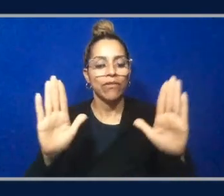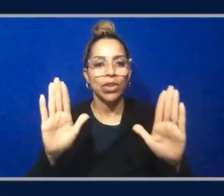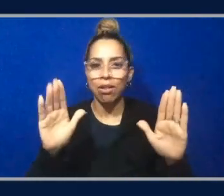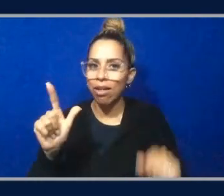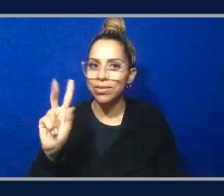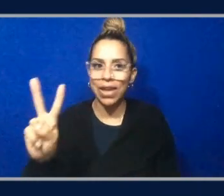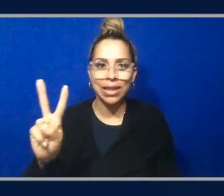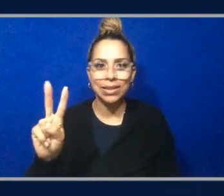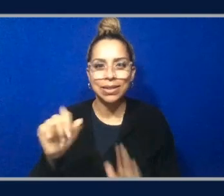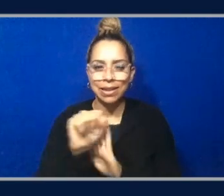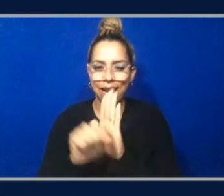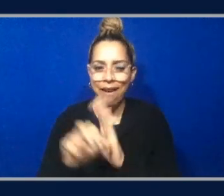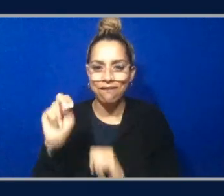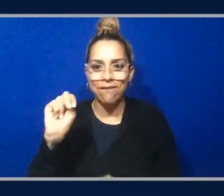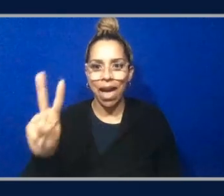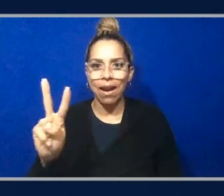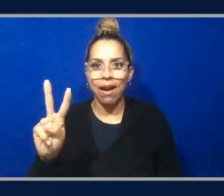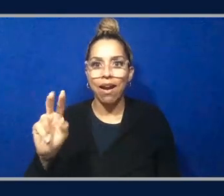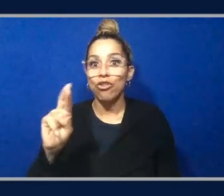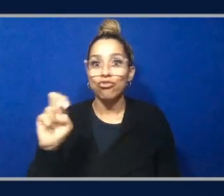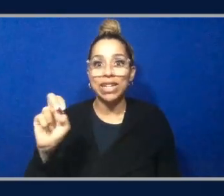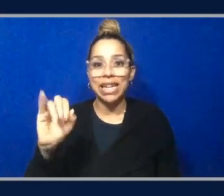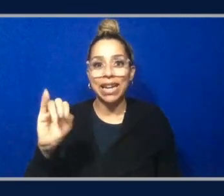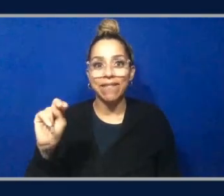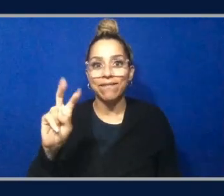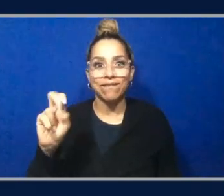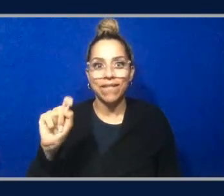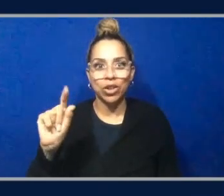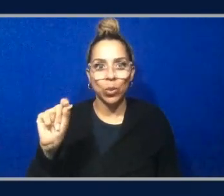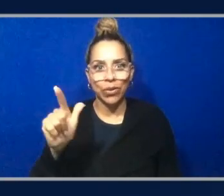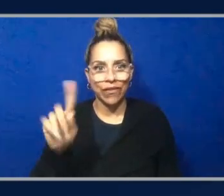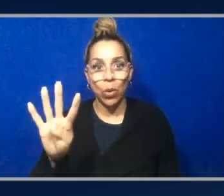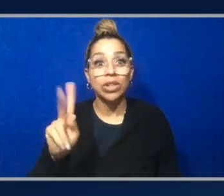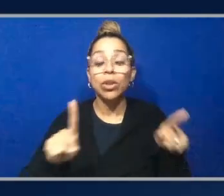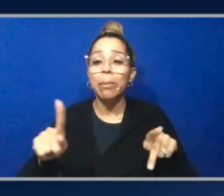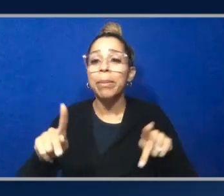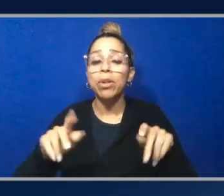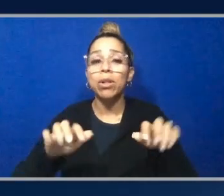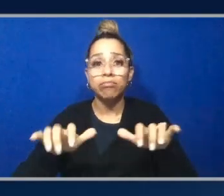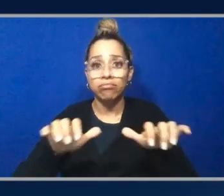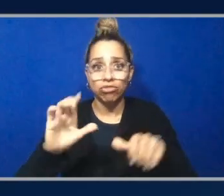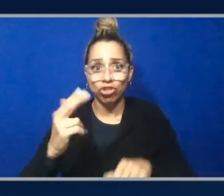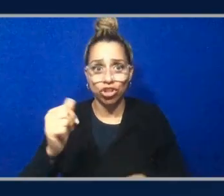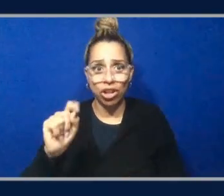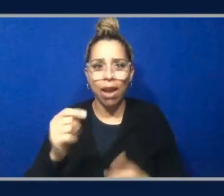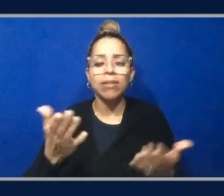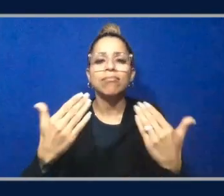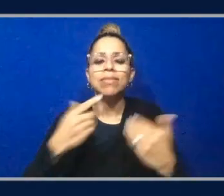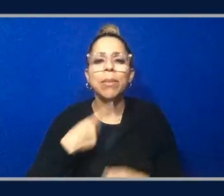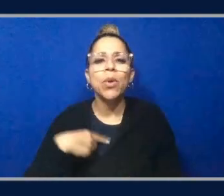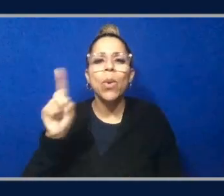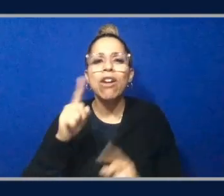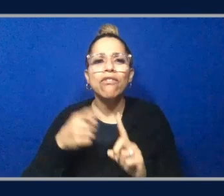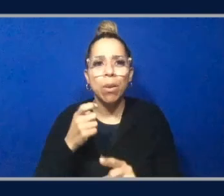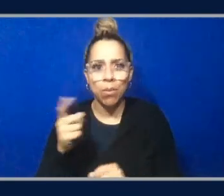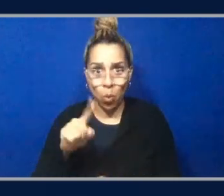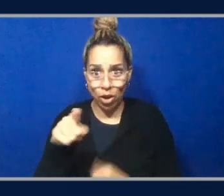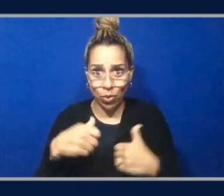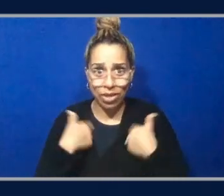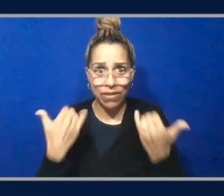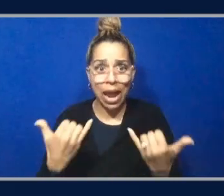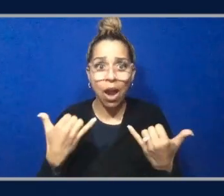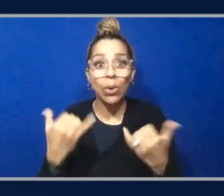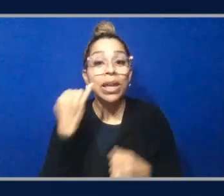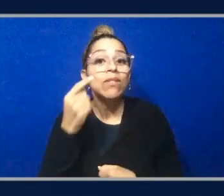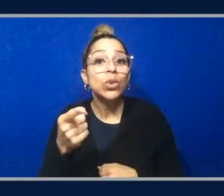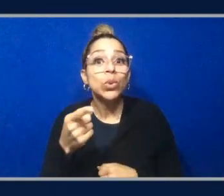and we get to talk to you, Twitch people. So people in chat, tell us where you're coming from. Tell us where you are joining us from. If you're watching this remotely, hello. If you're watching this